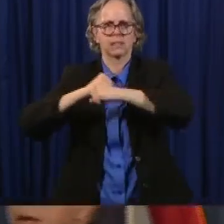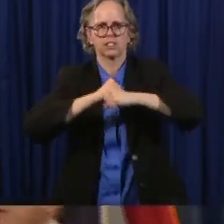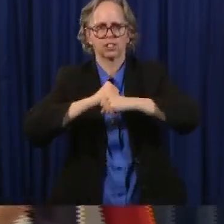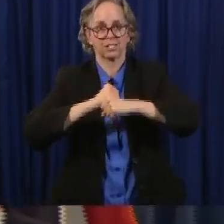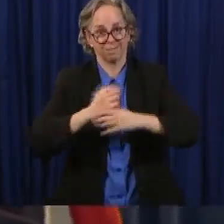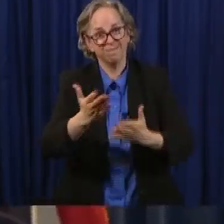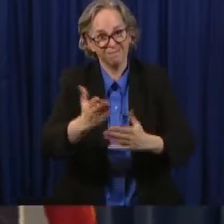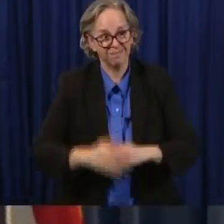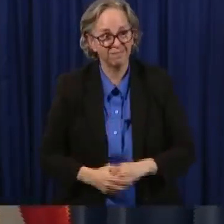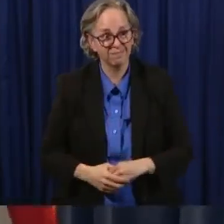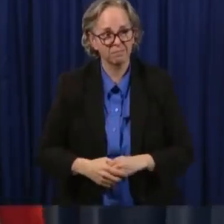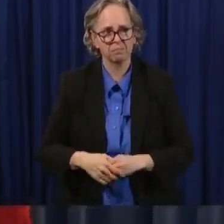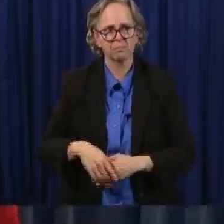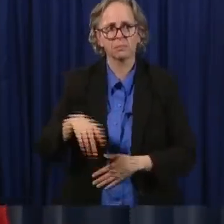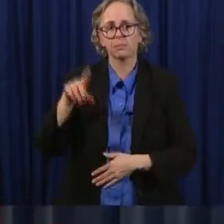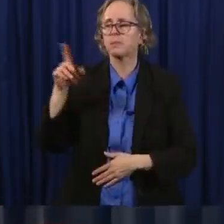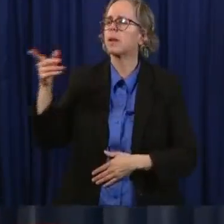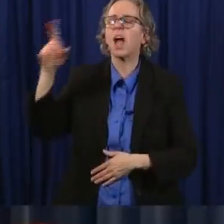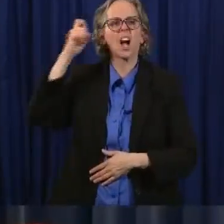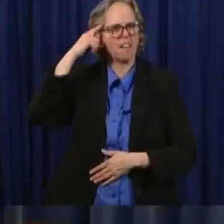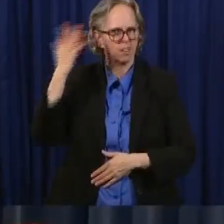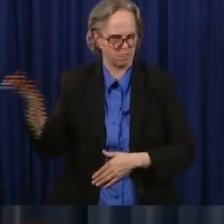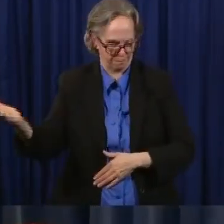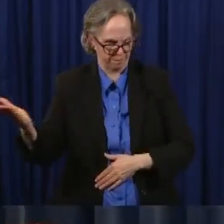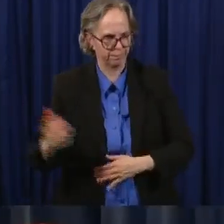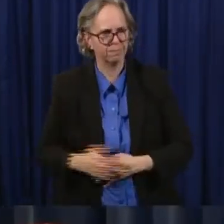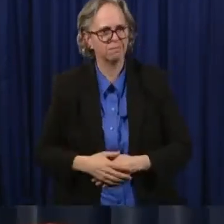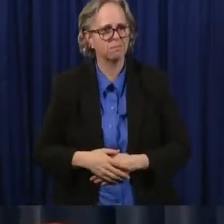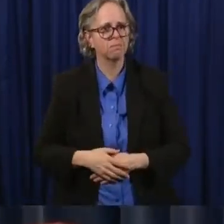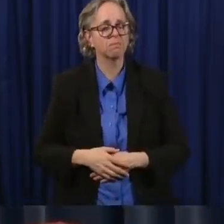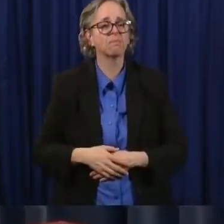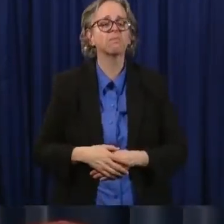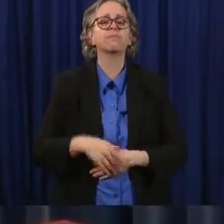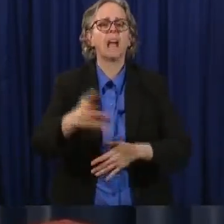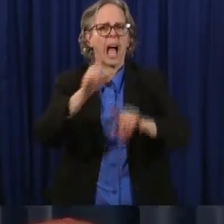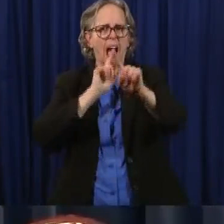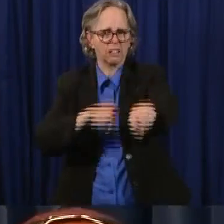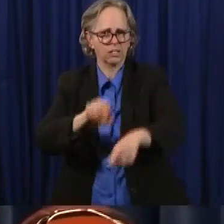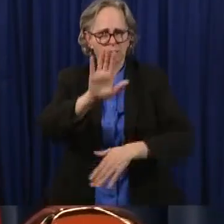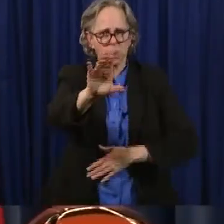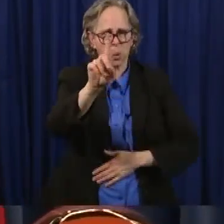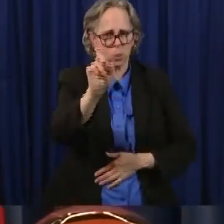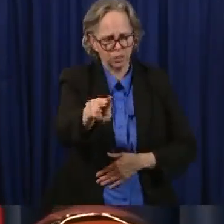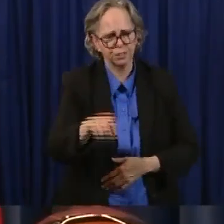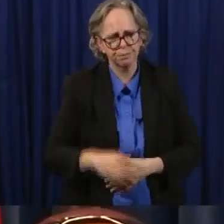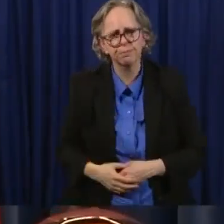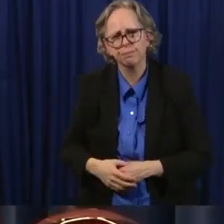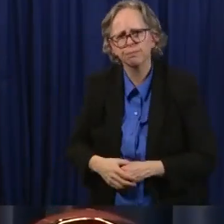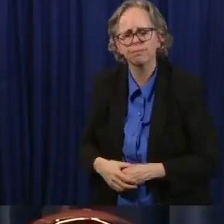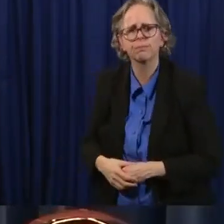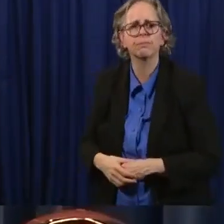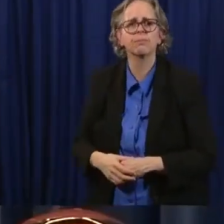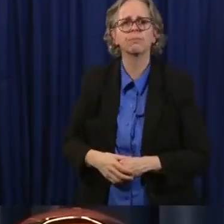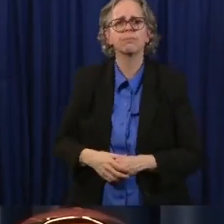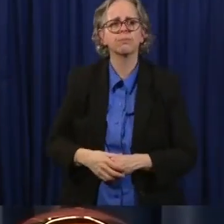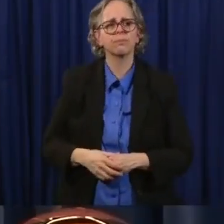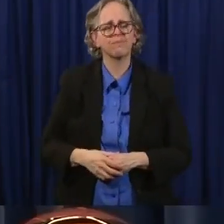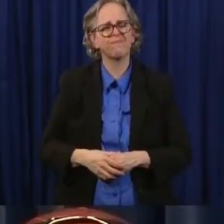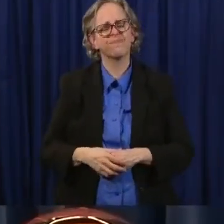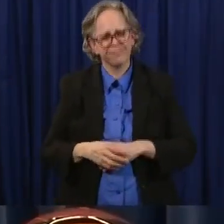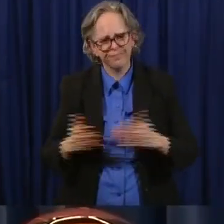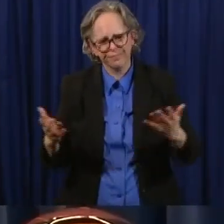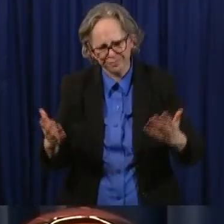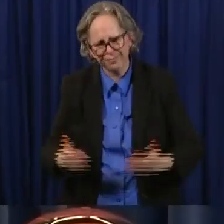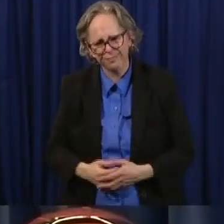And I would just add to that, to answer your question, I think the more that